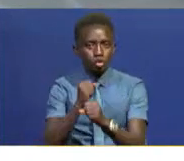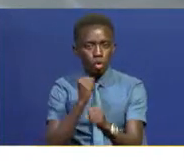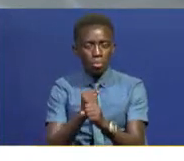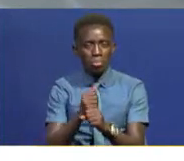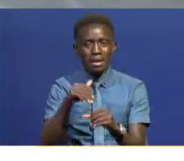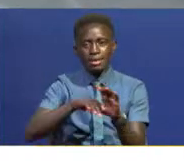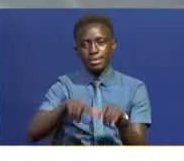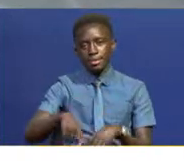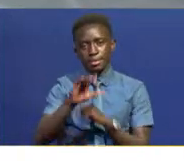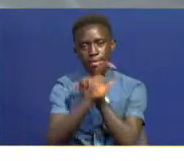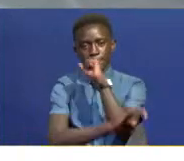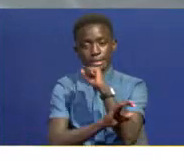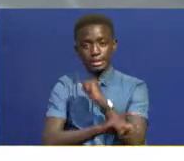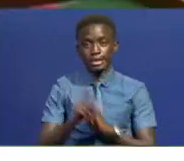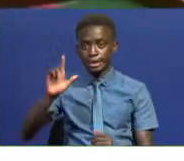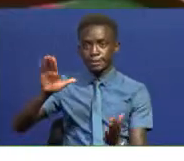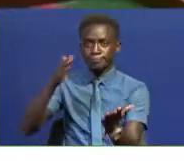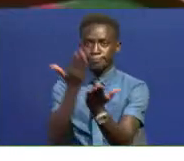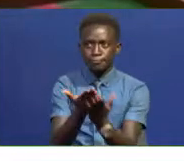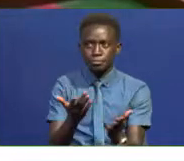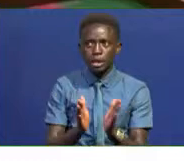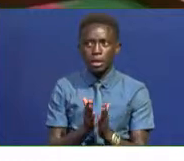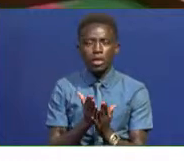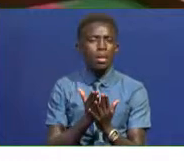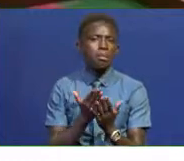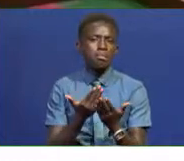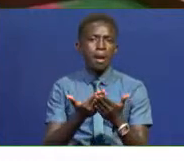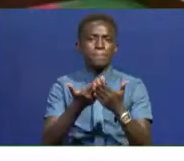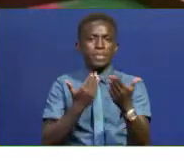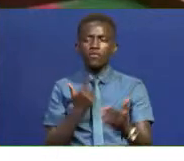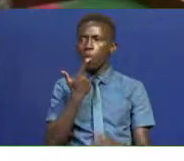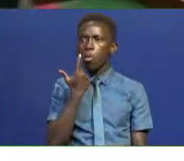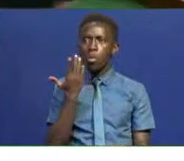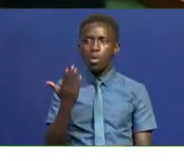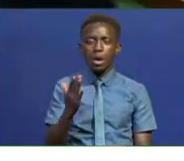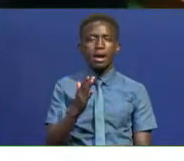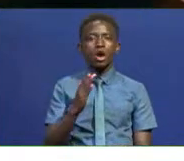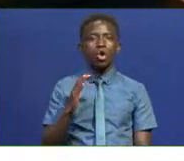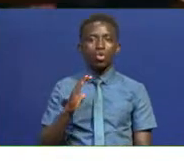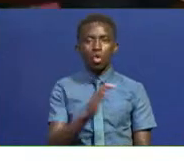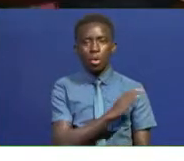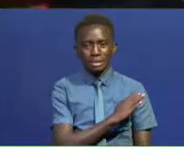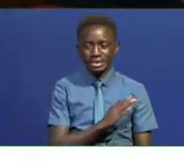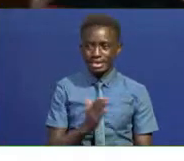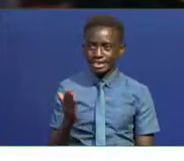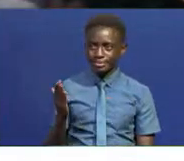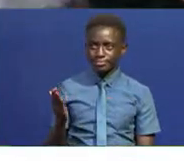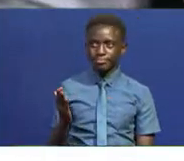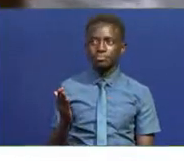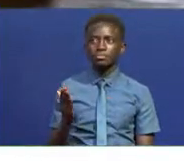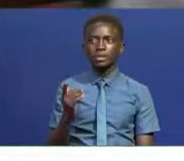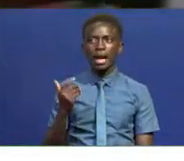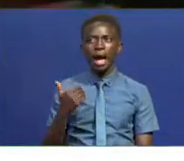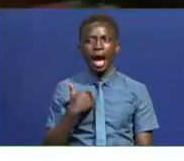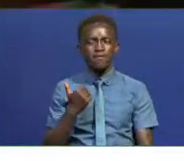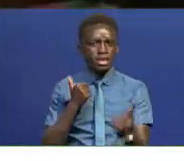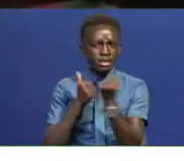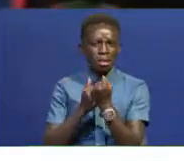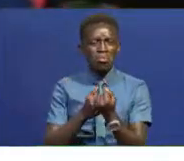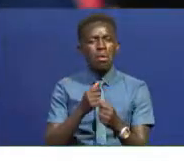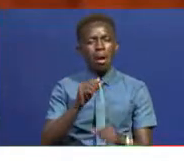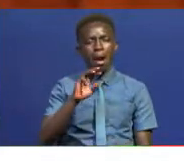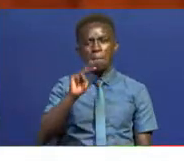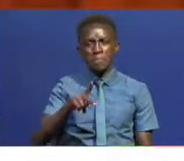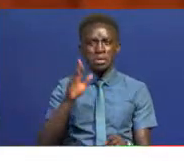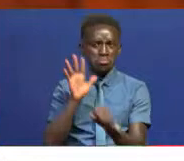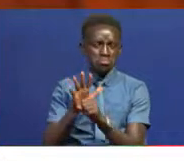country. The petition before the Public Petitions Committee received the backing of a majority of legislators. They are